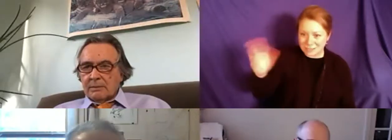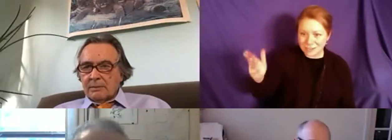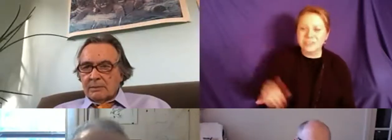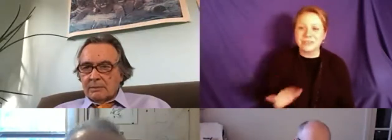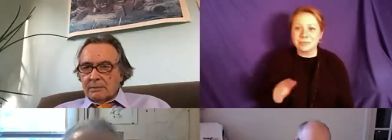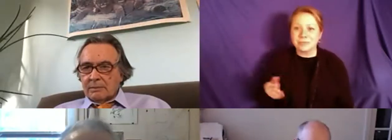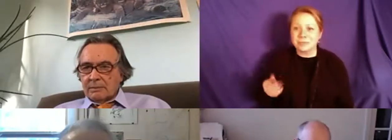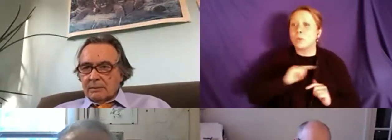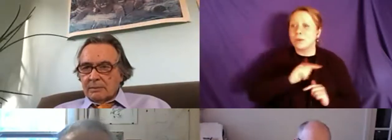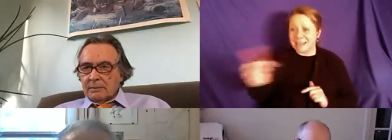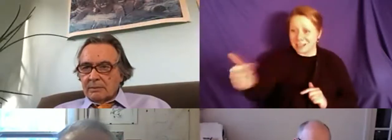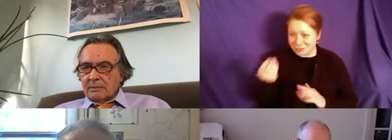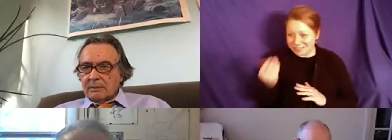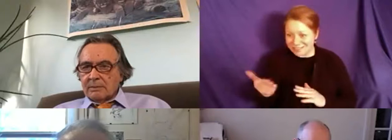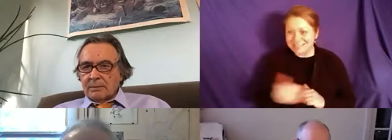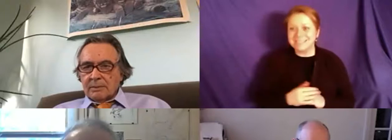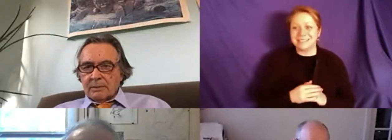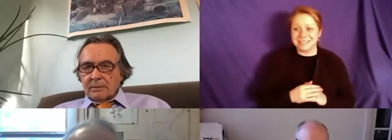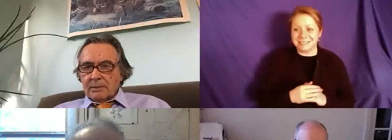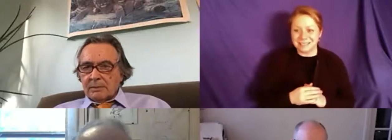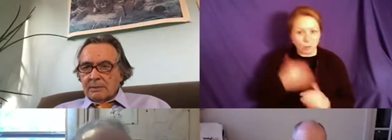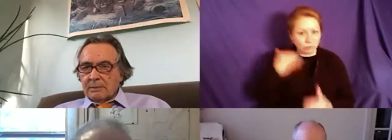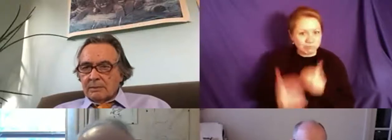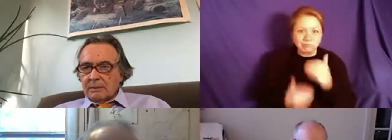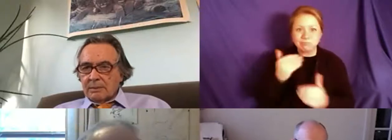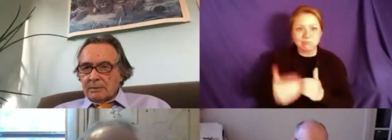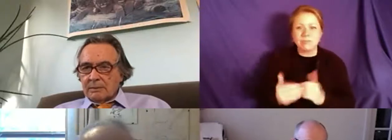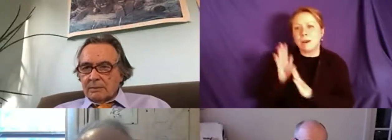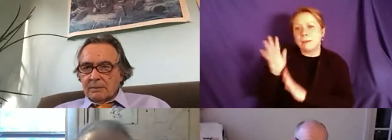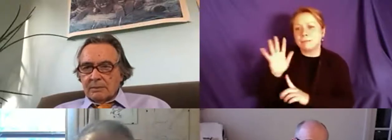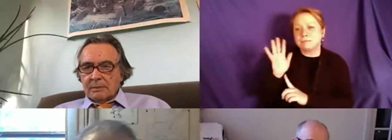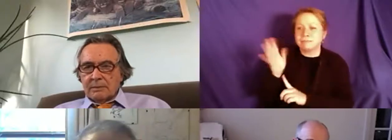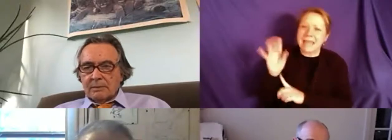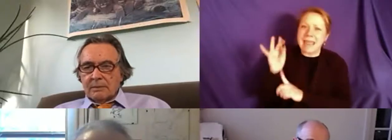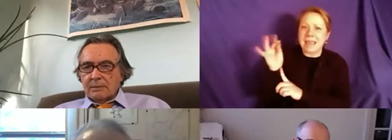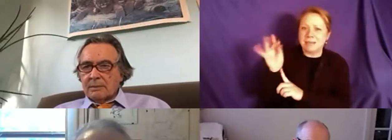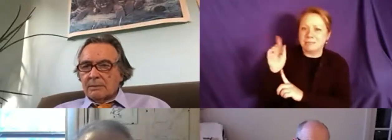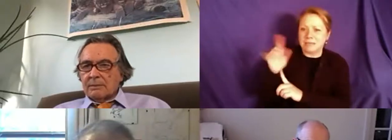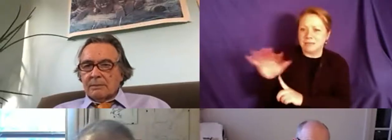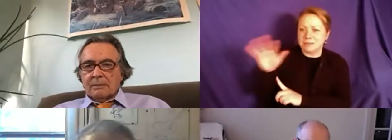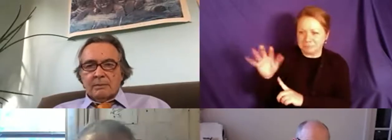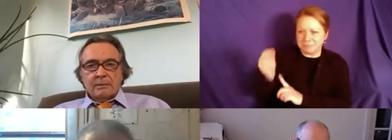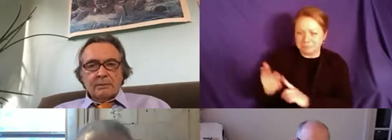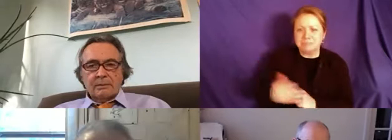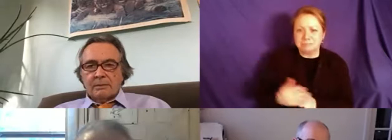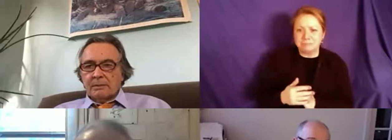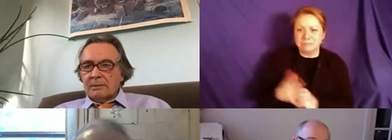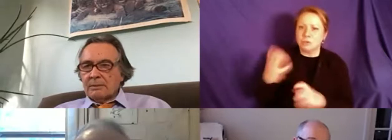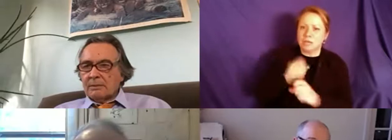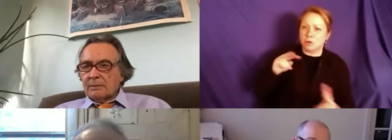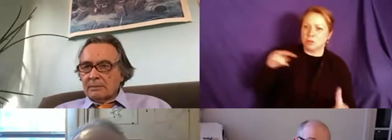We're taking turns, Ann, and we're going along for about 8 minutes each to give some perspective